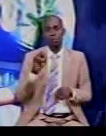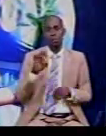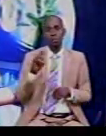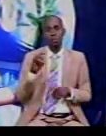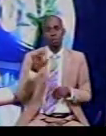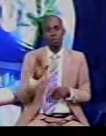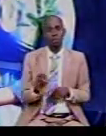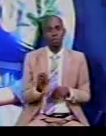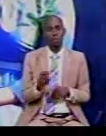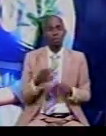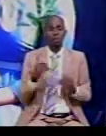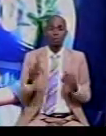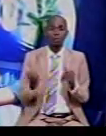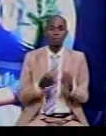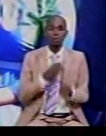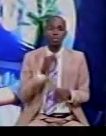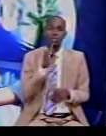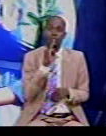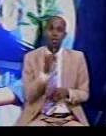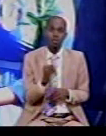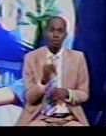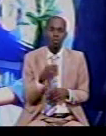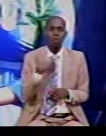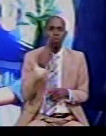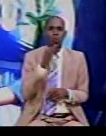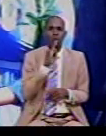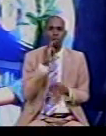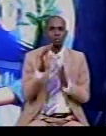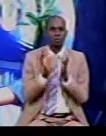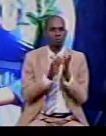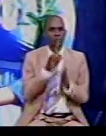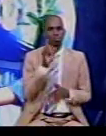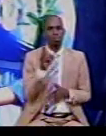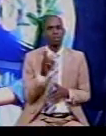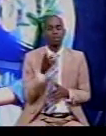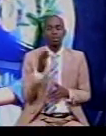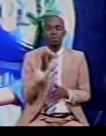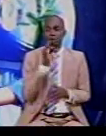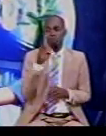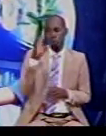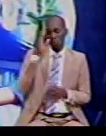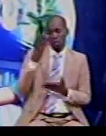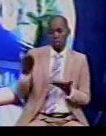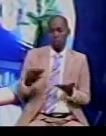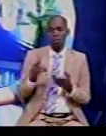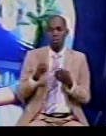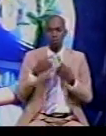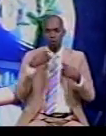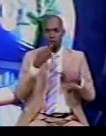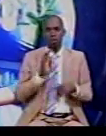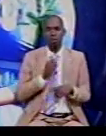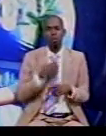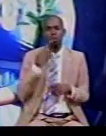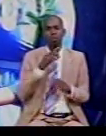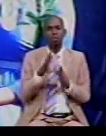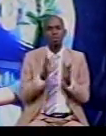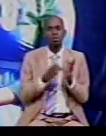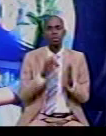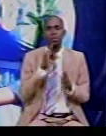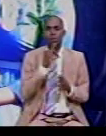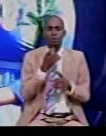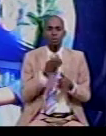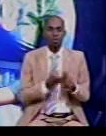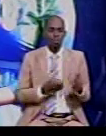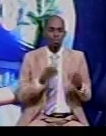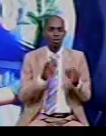young gentleman who is here to tell us who Jesus is from each book of the Bible. Shall we, viewers, with a round of applause, welcome